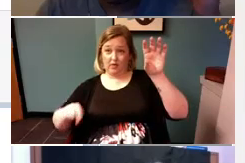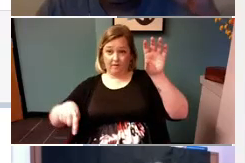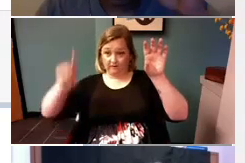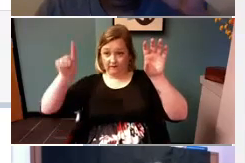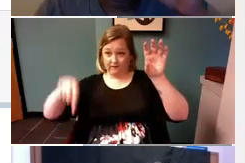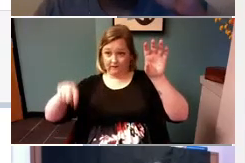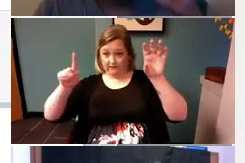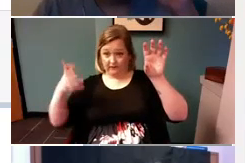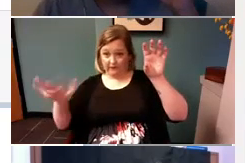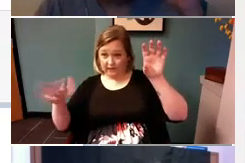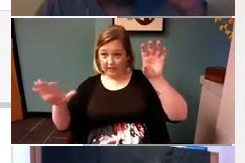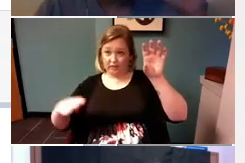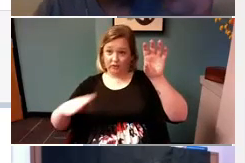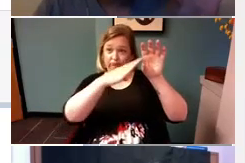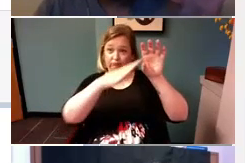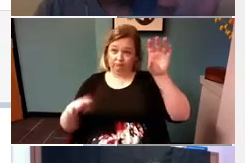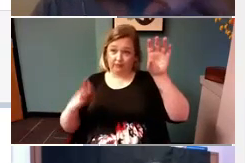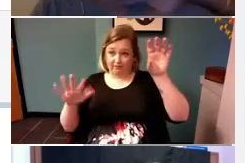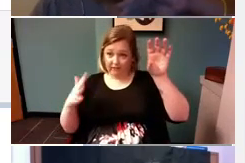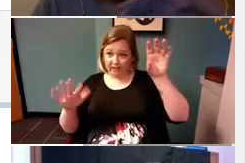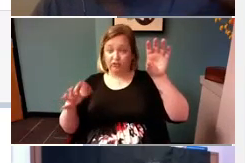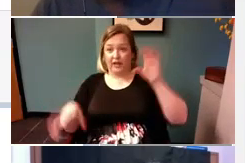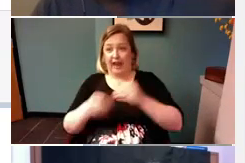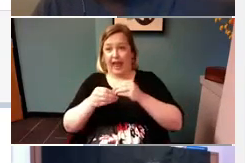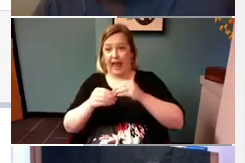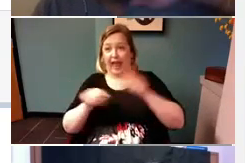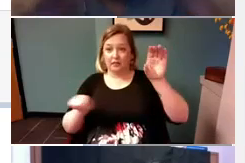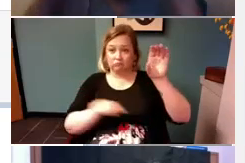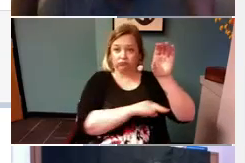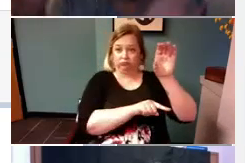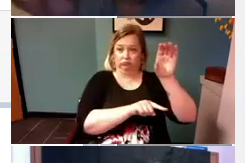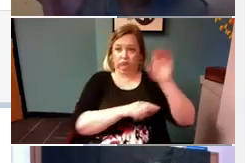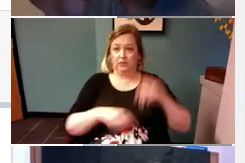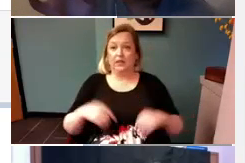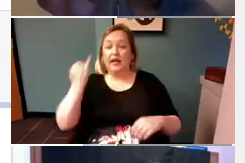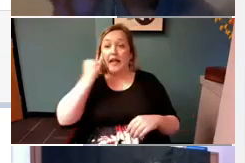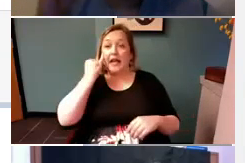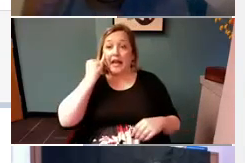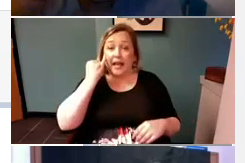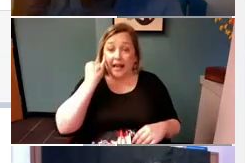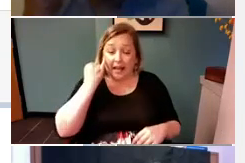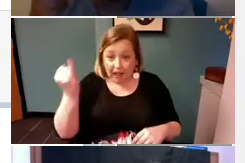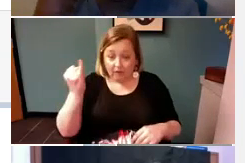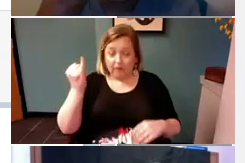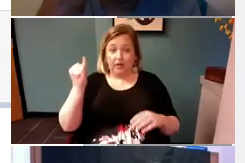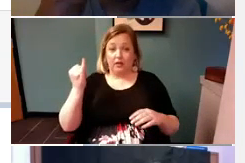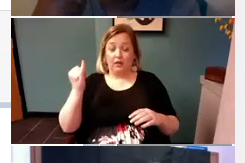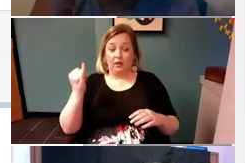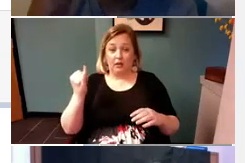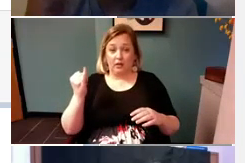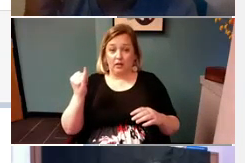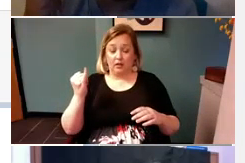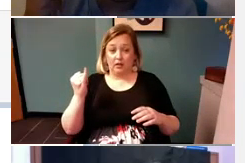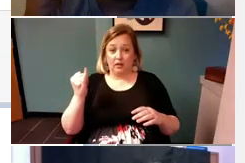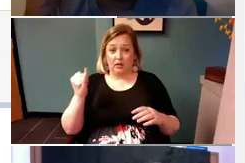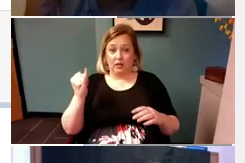here. Now, if we somehow reorient this graph, does everyone agree that this is